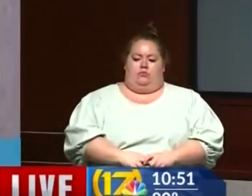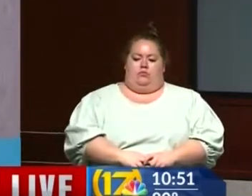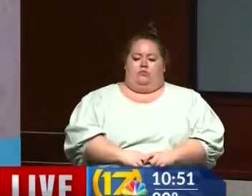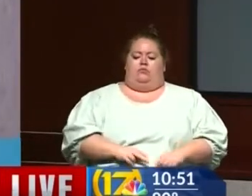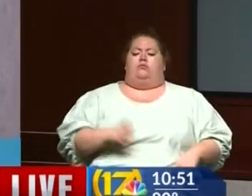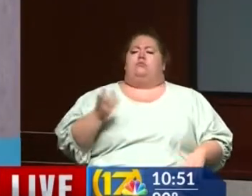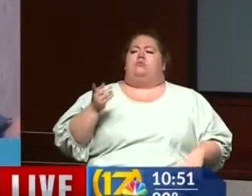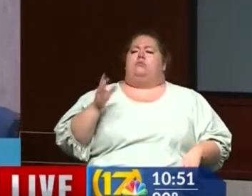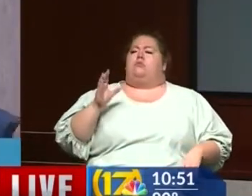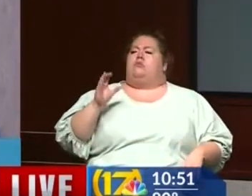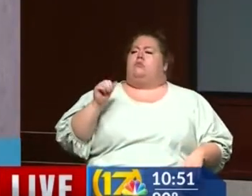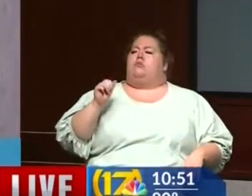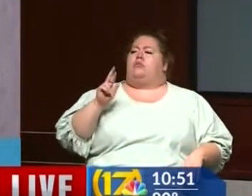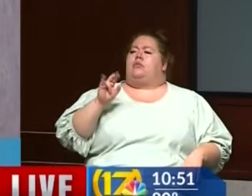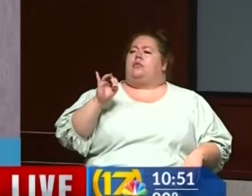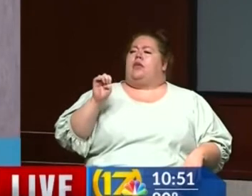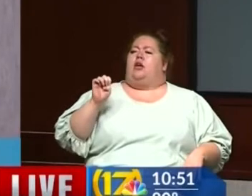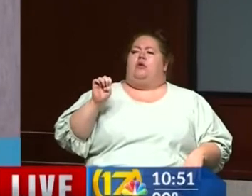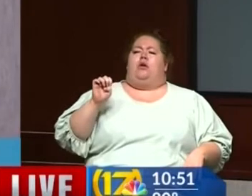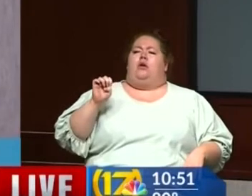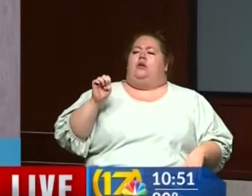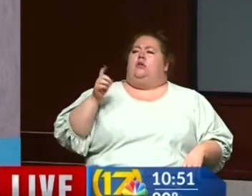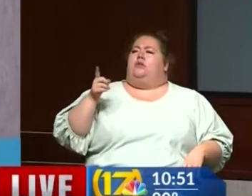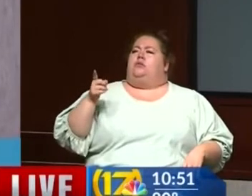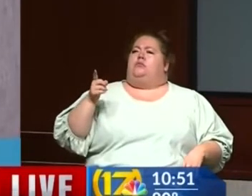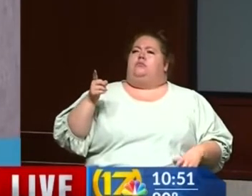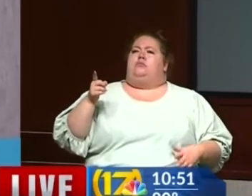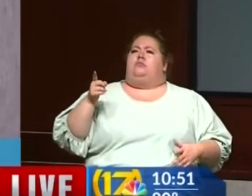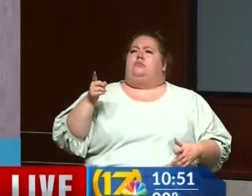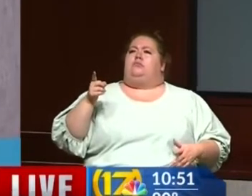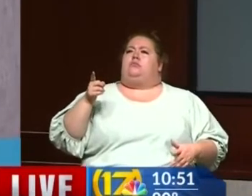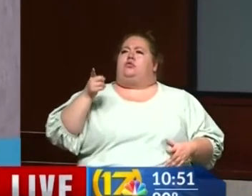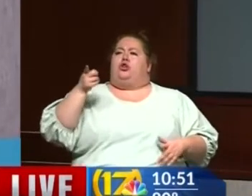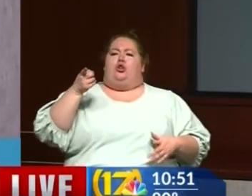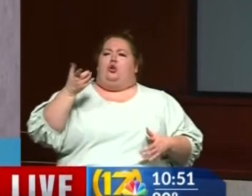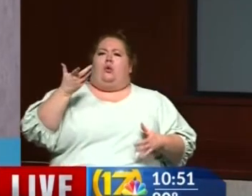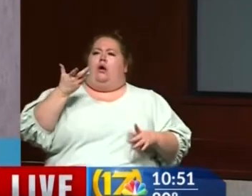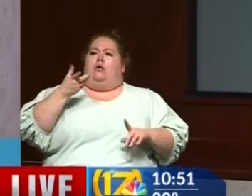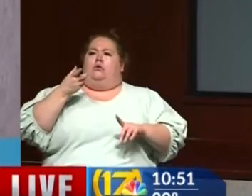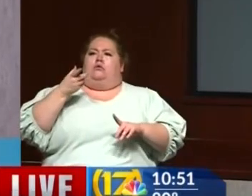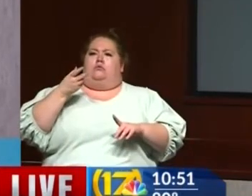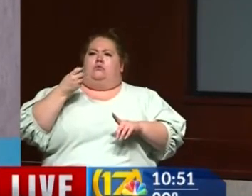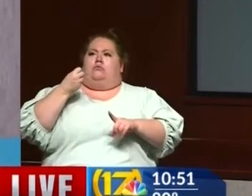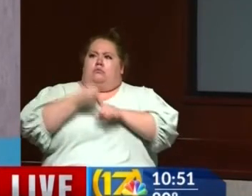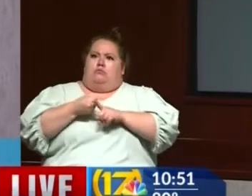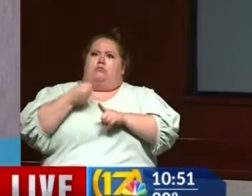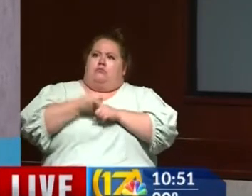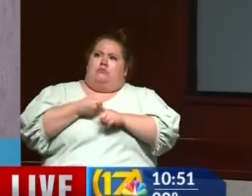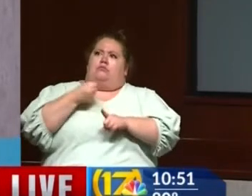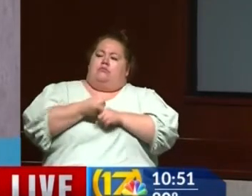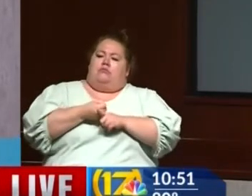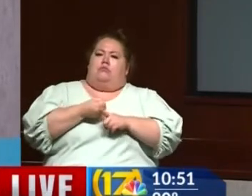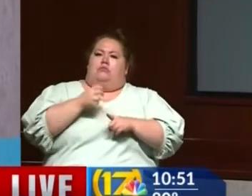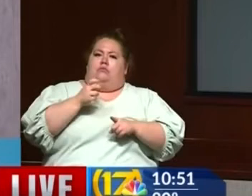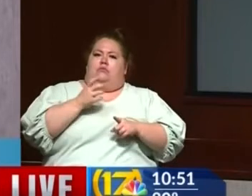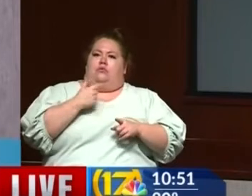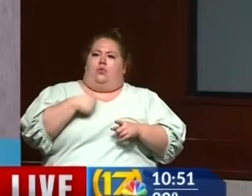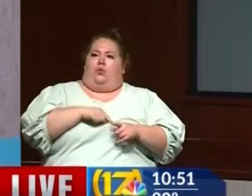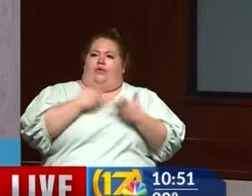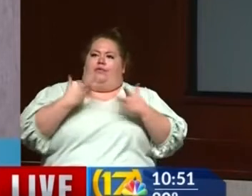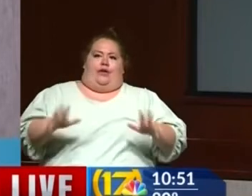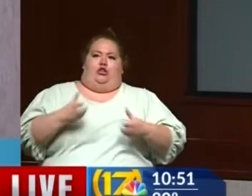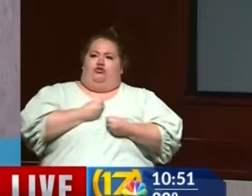Carrie, you're hitting on exactly why we're frustrated here. Why I was